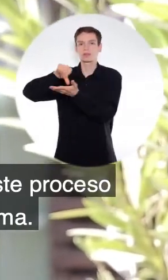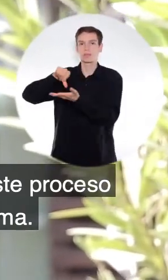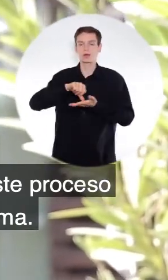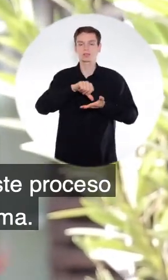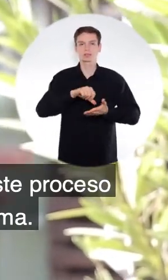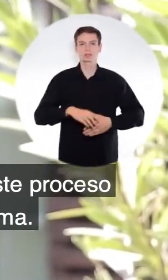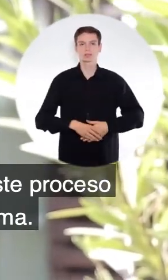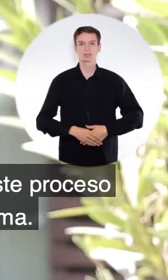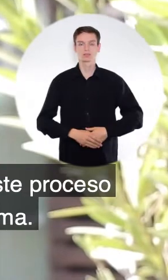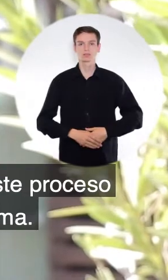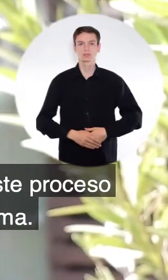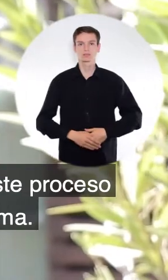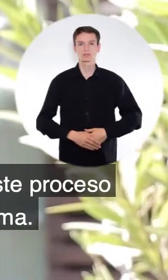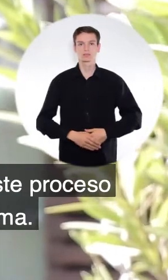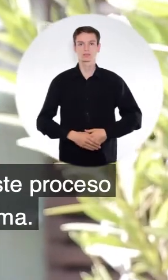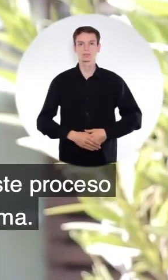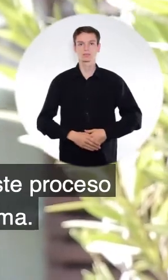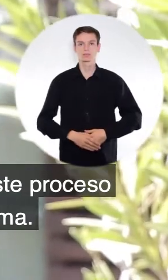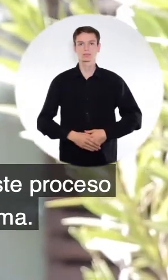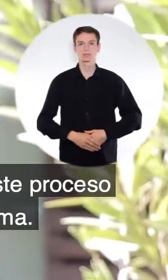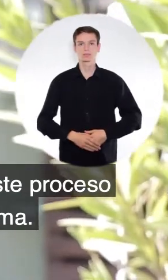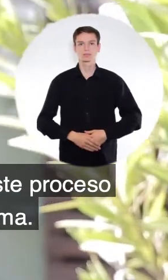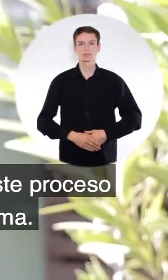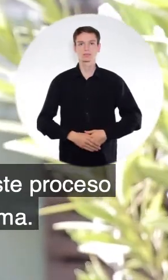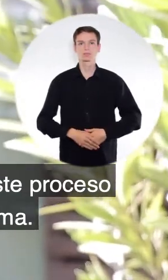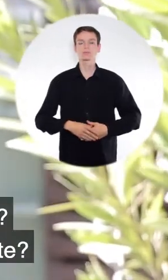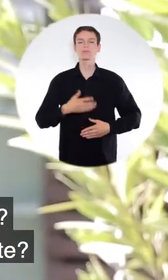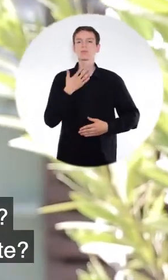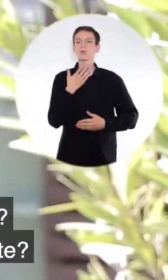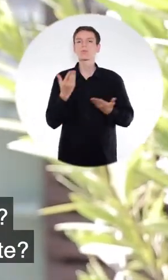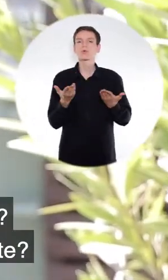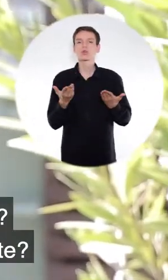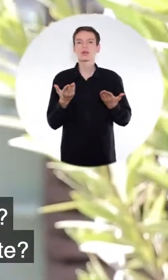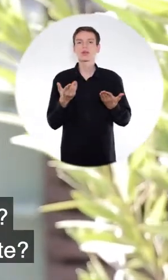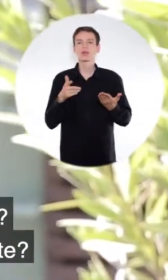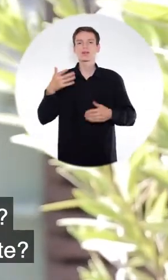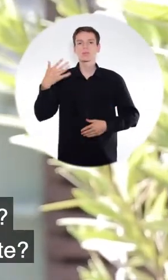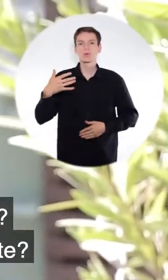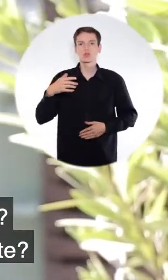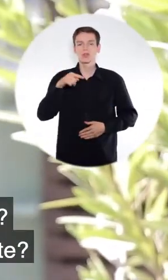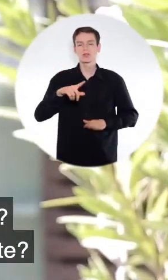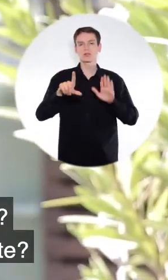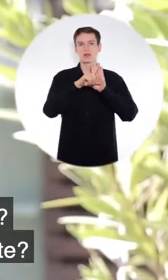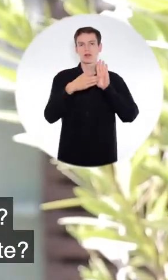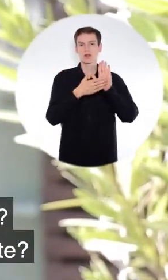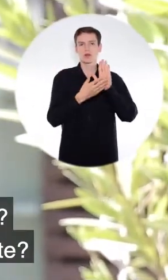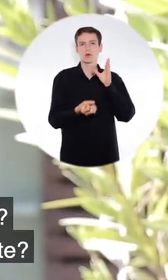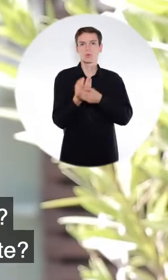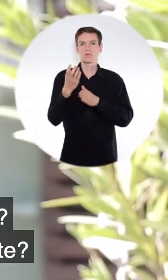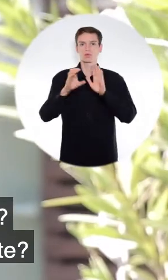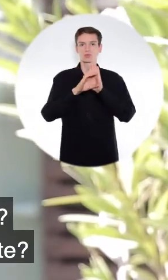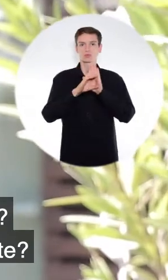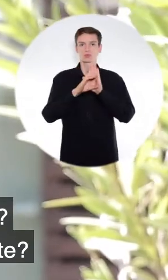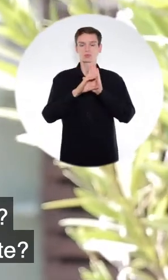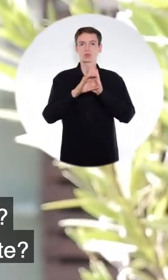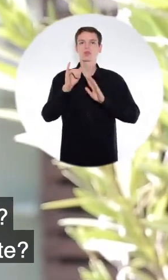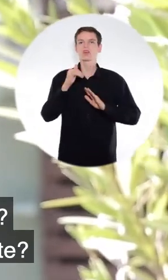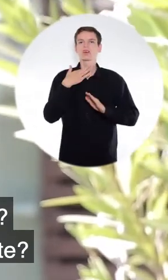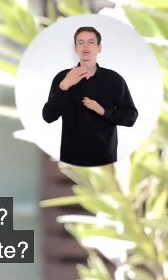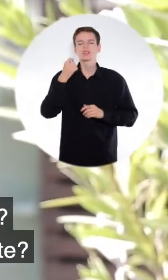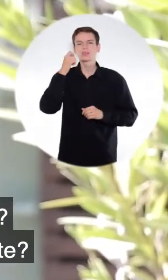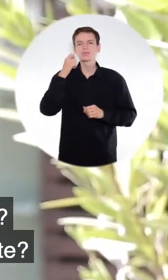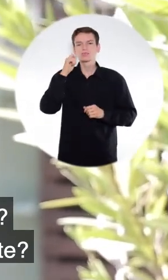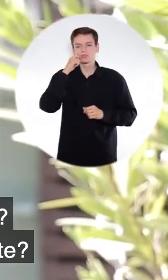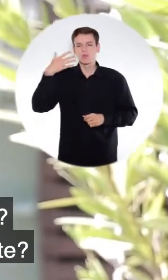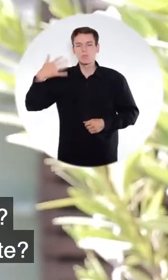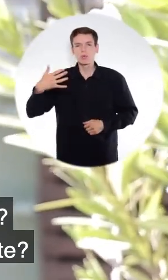In your experience, looking to other experiences in the world, how important is legitimacy for a